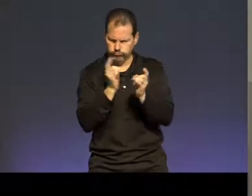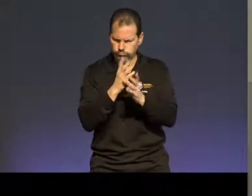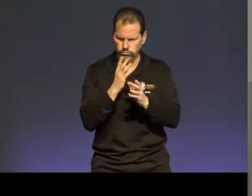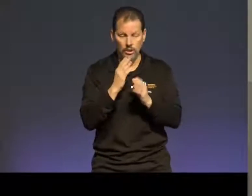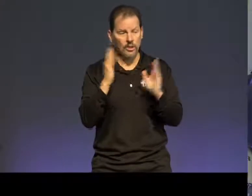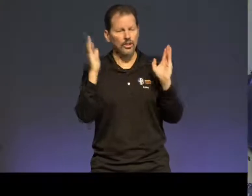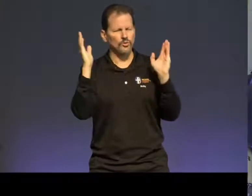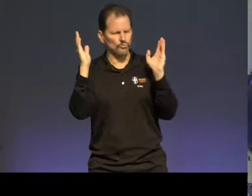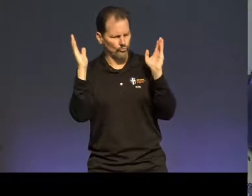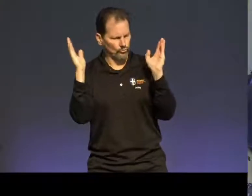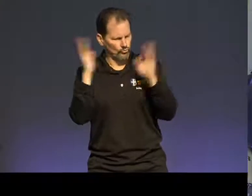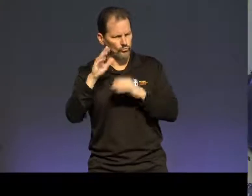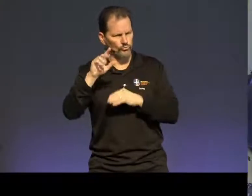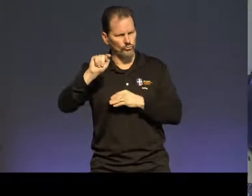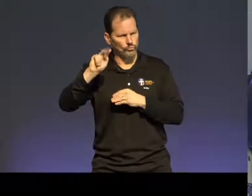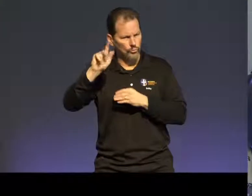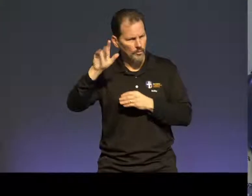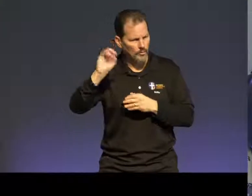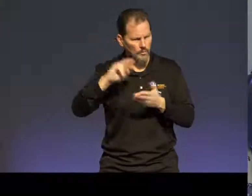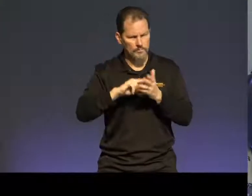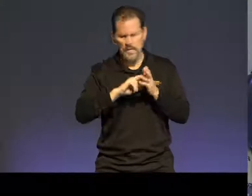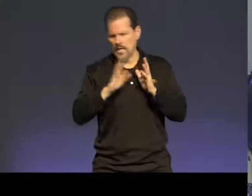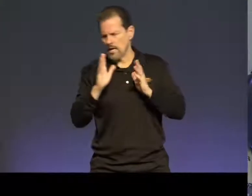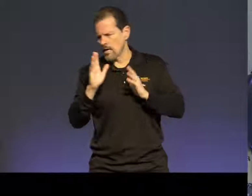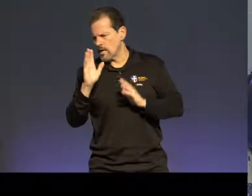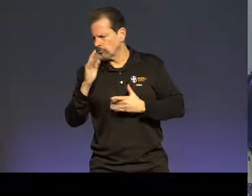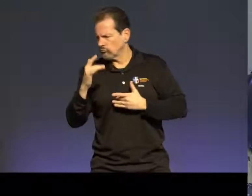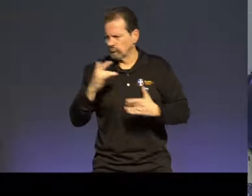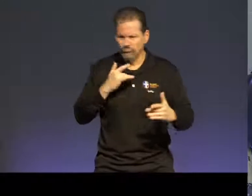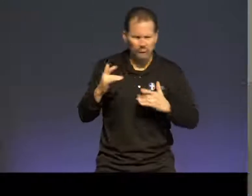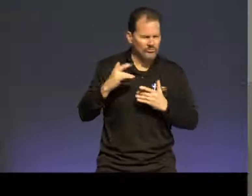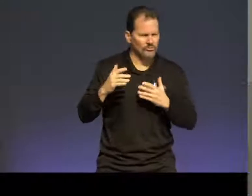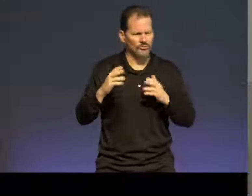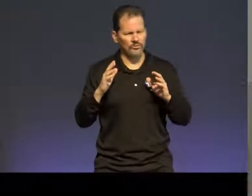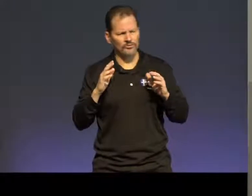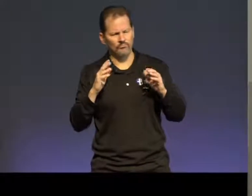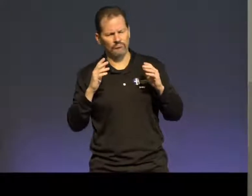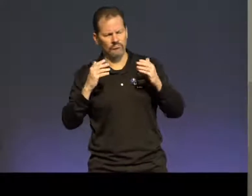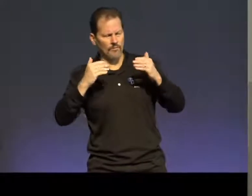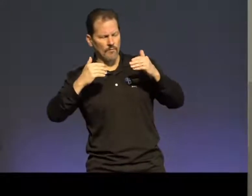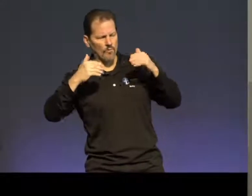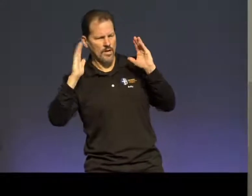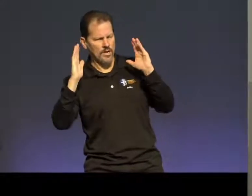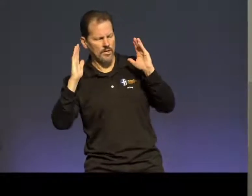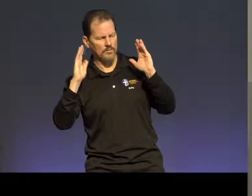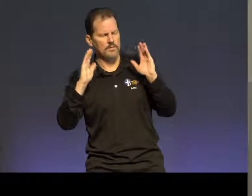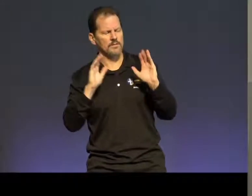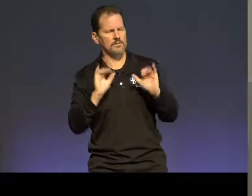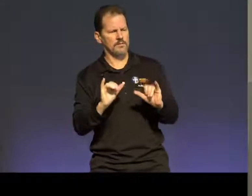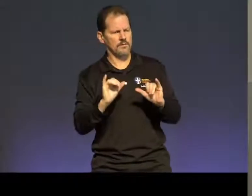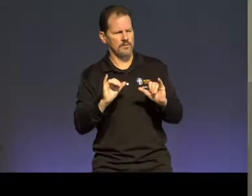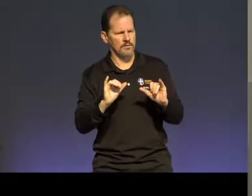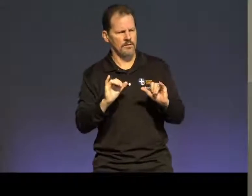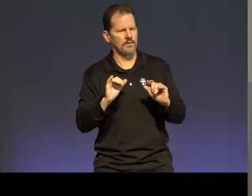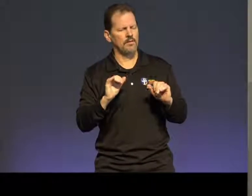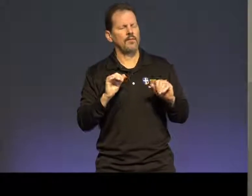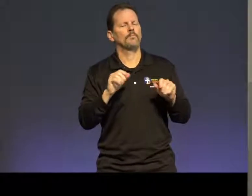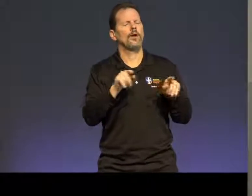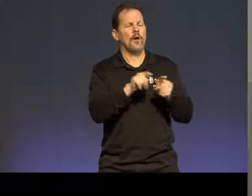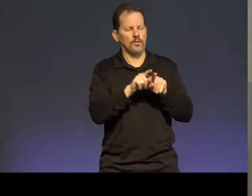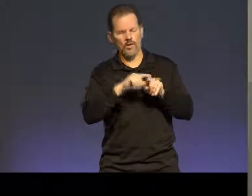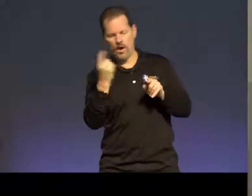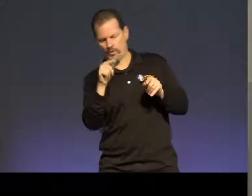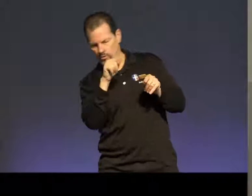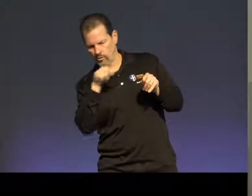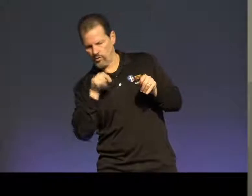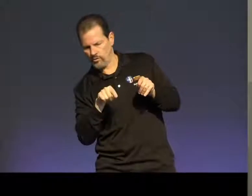be distressed. And the first point that I want to give you is not even from that verse, but it does stand there as well as where I'm going to pull it from. And it's what